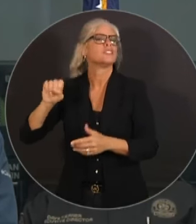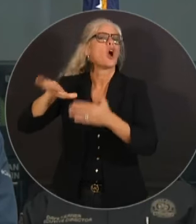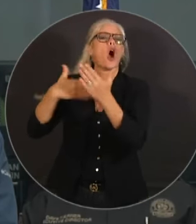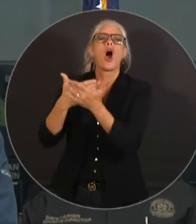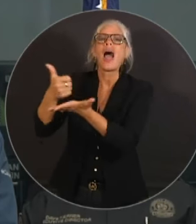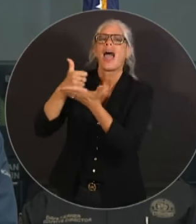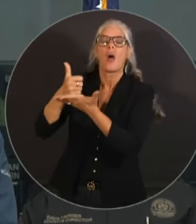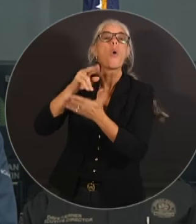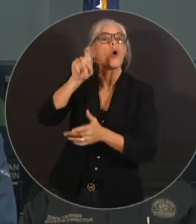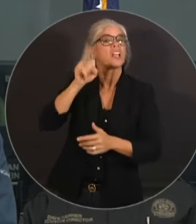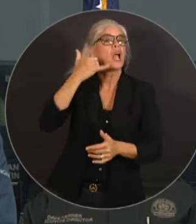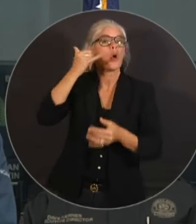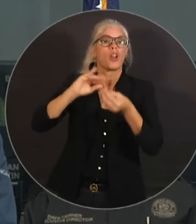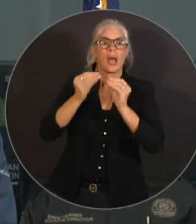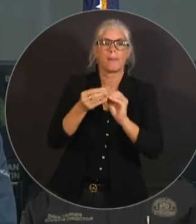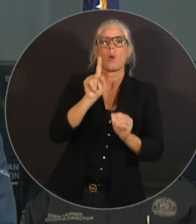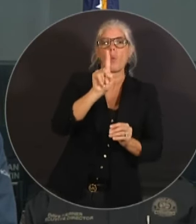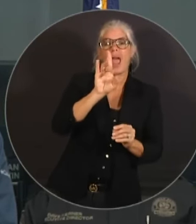for shuttles.